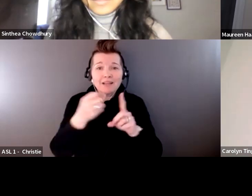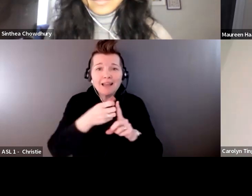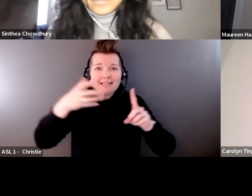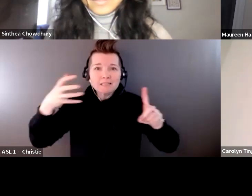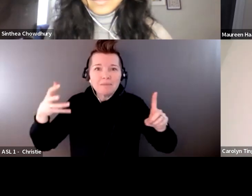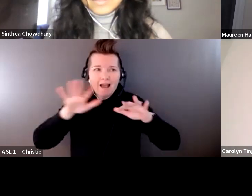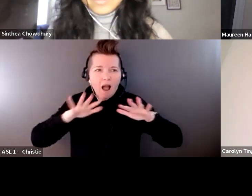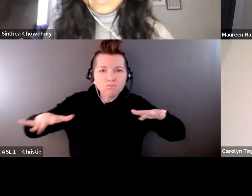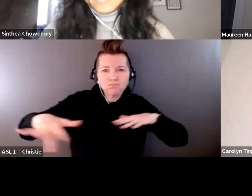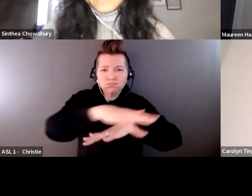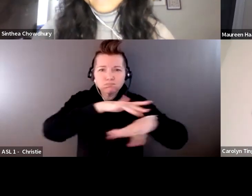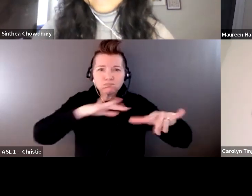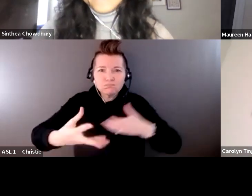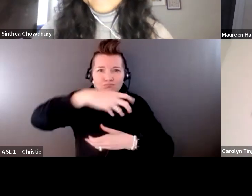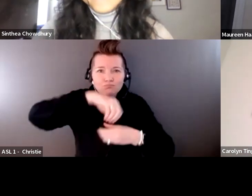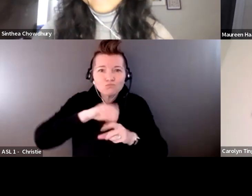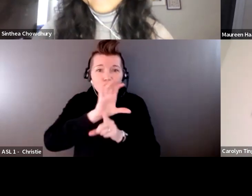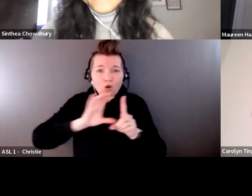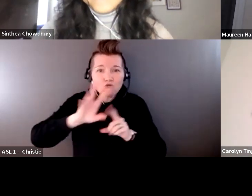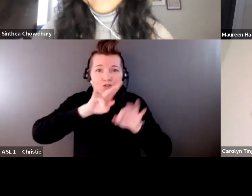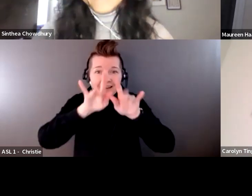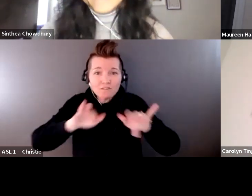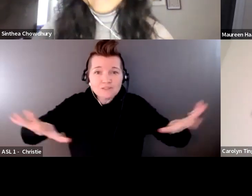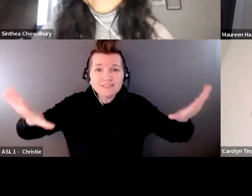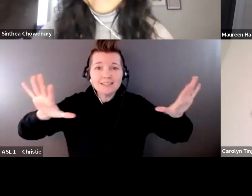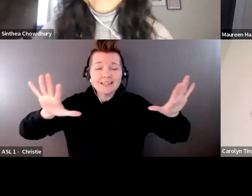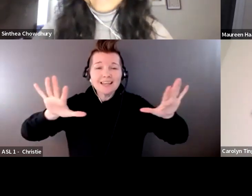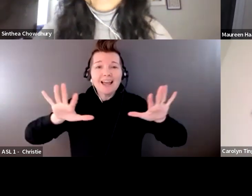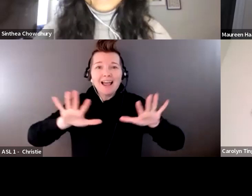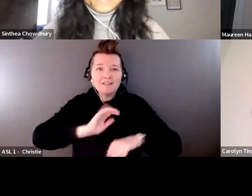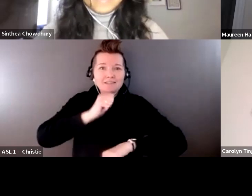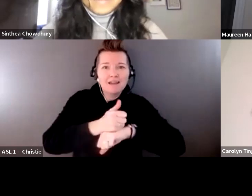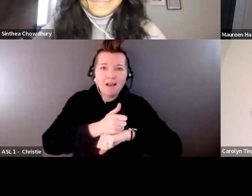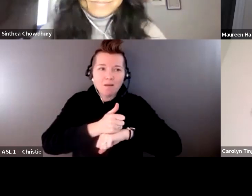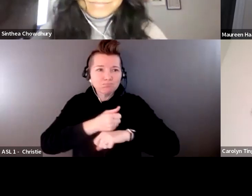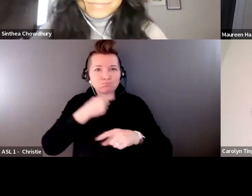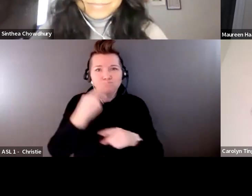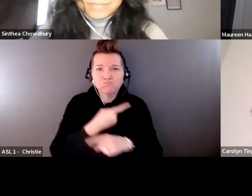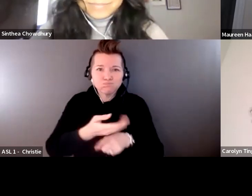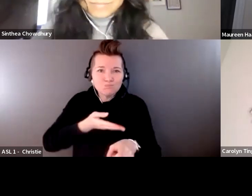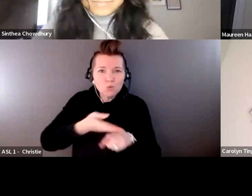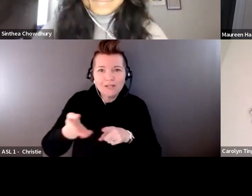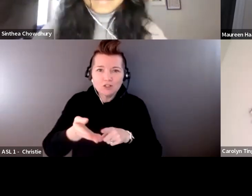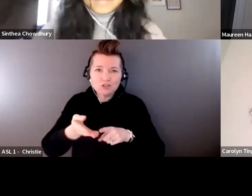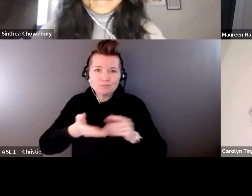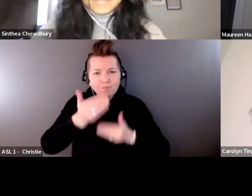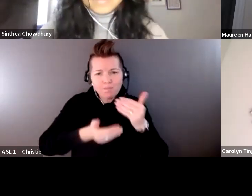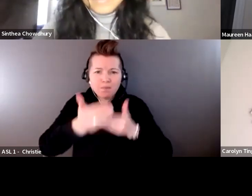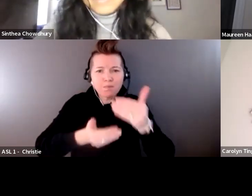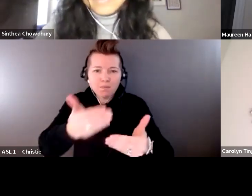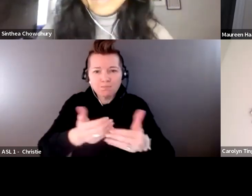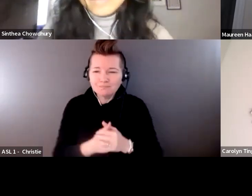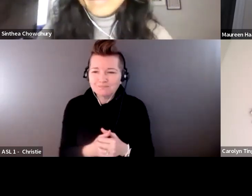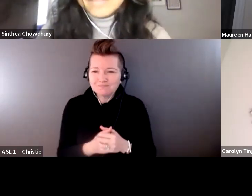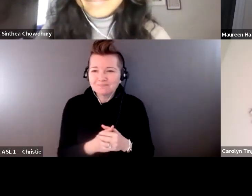cultural diversity, and building careers. And with that, I'm not going to take